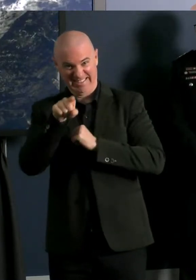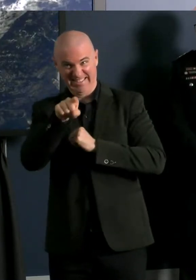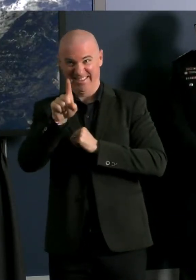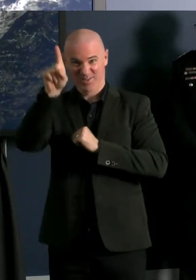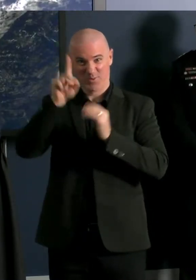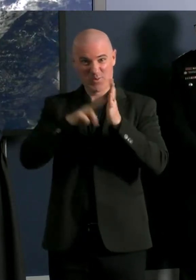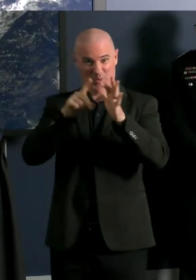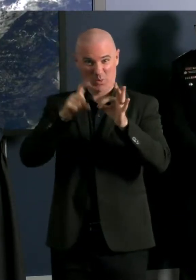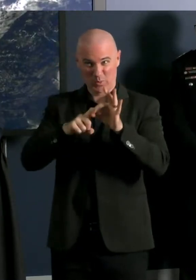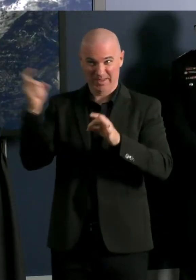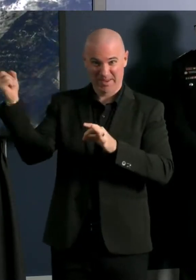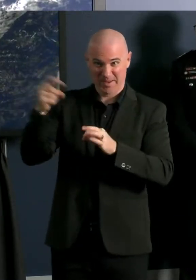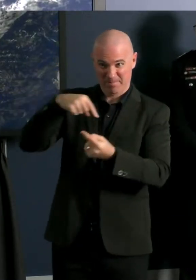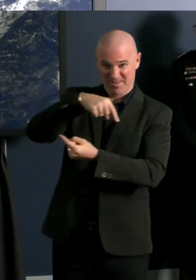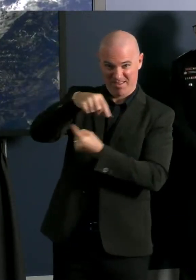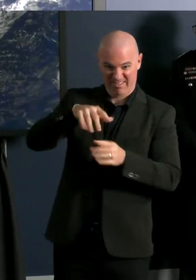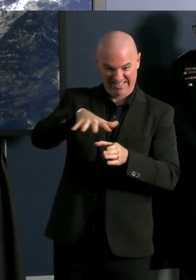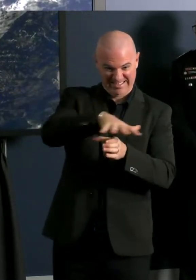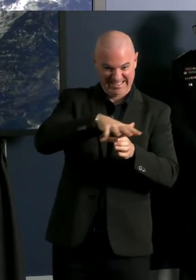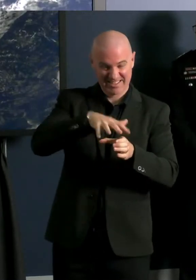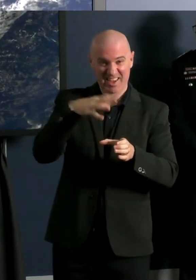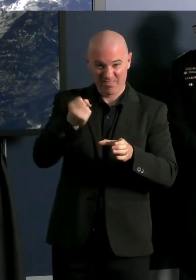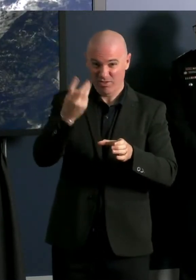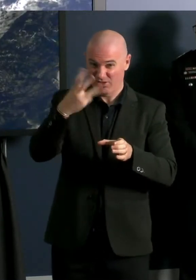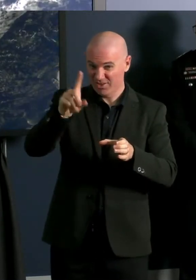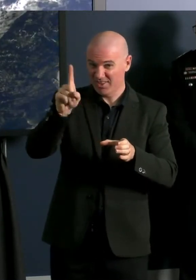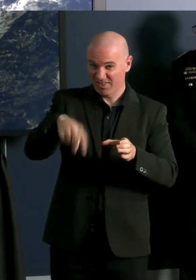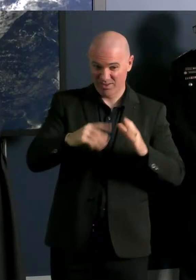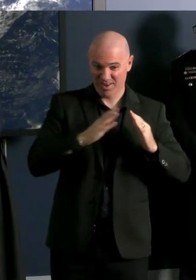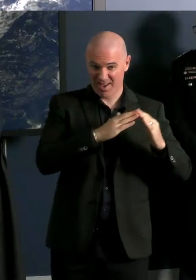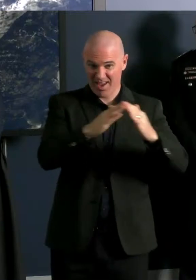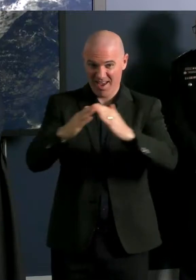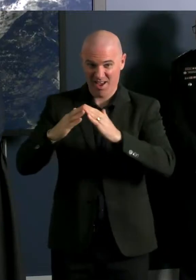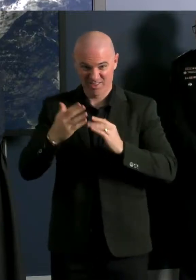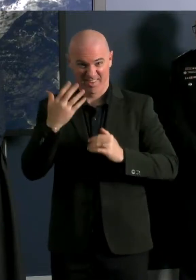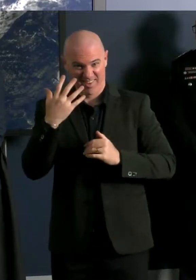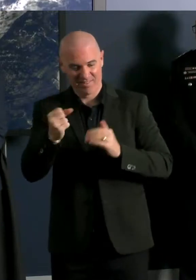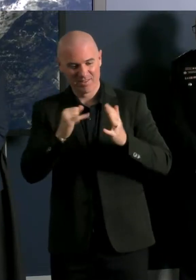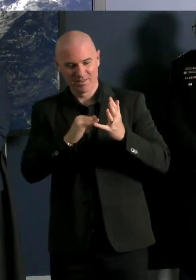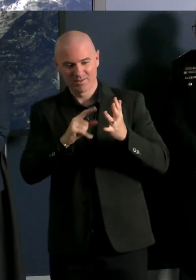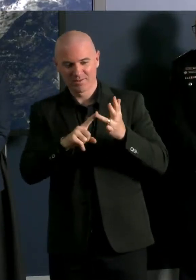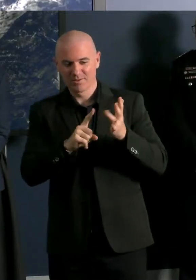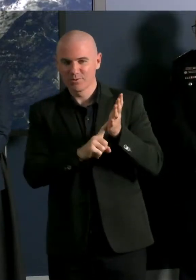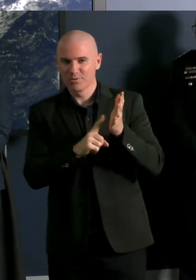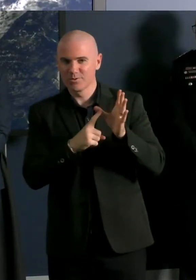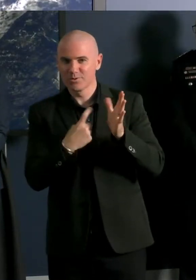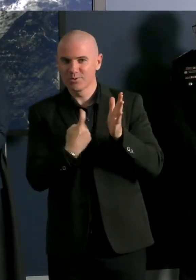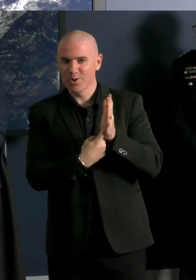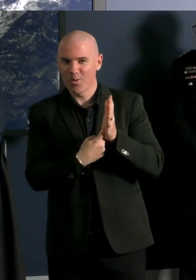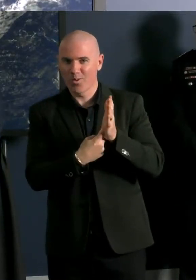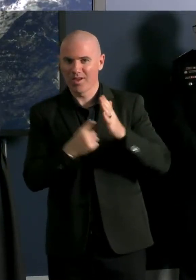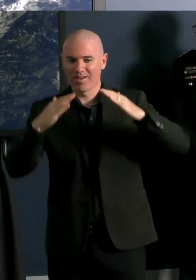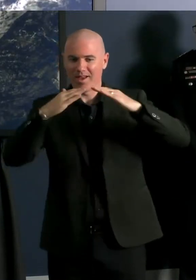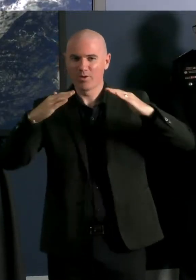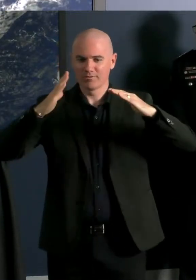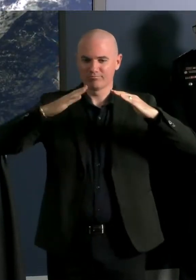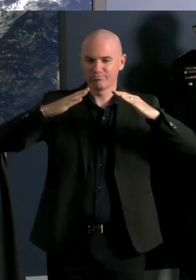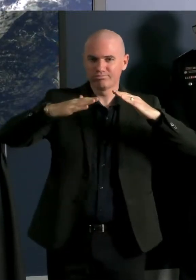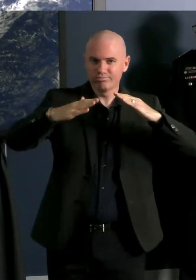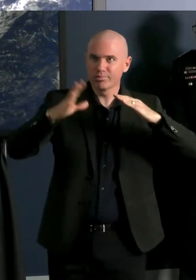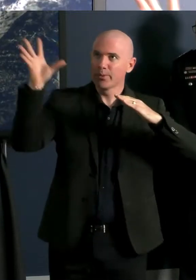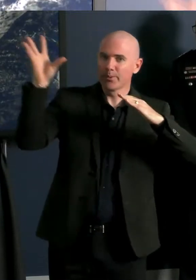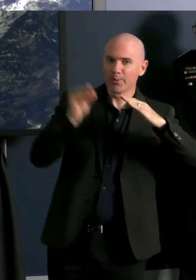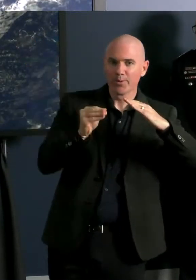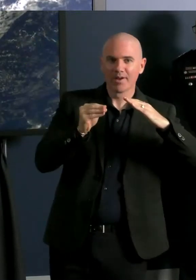have rooftop solar, and it's important to understand how to manage that rooftop solar as the cyclone approaches.